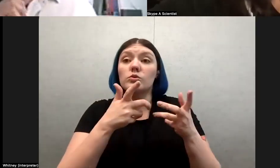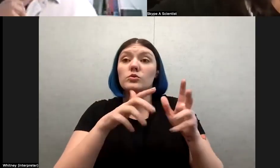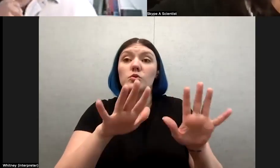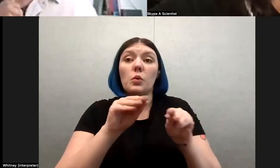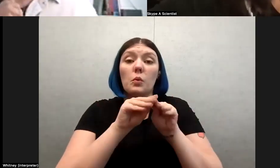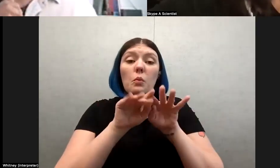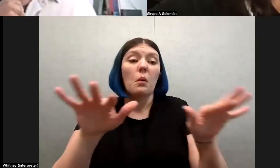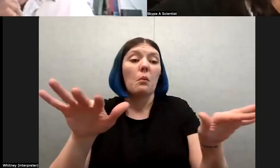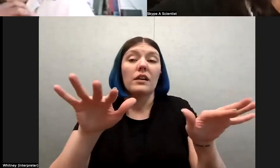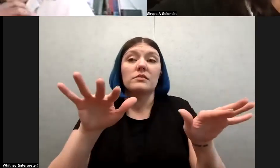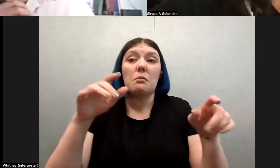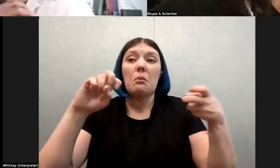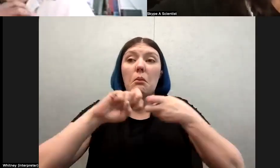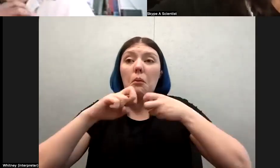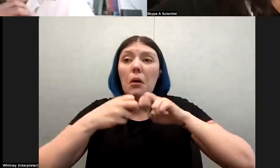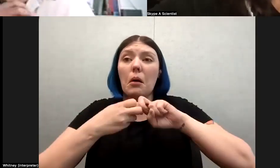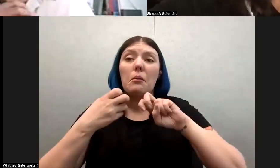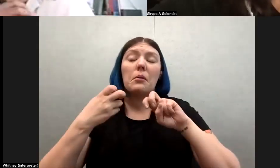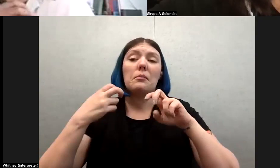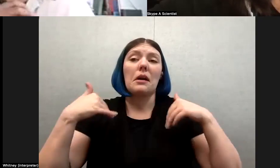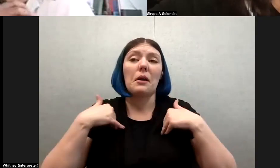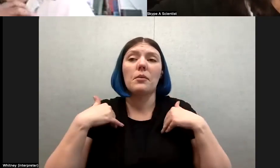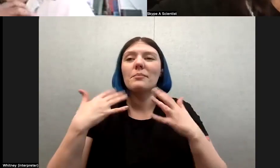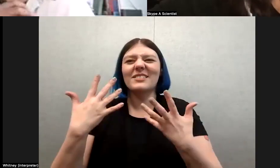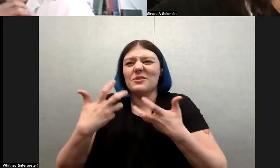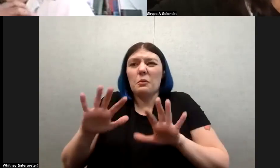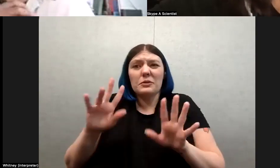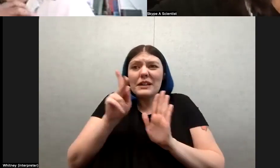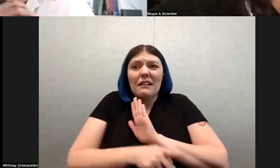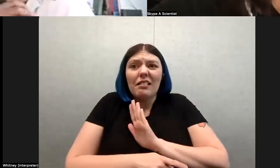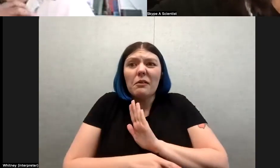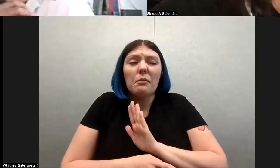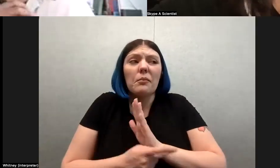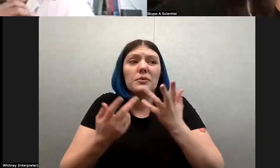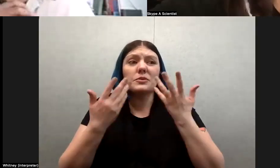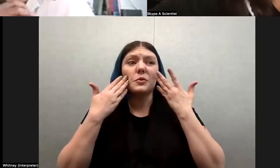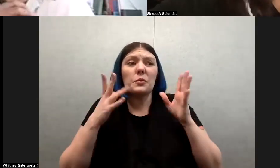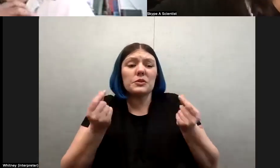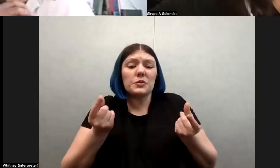in the Everglades, but they don't want to kill the animal and they don't know what to do about it. So they just let it out.